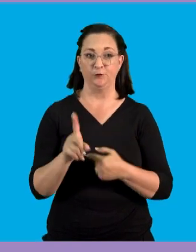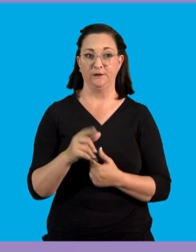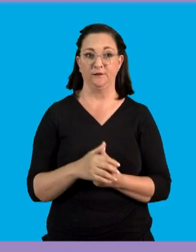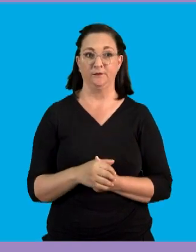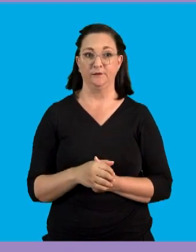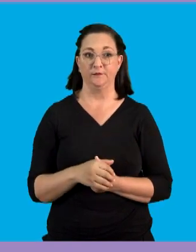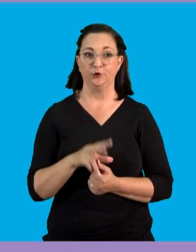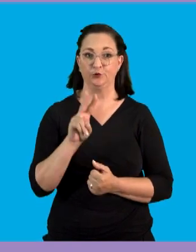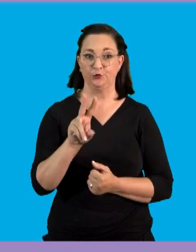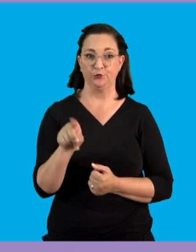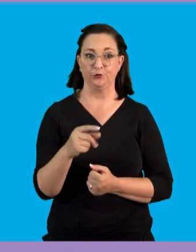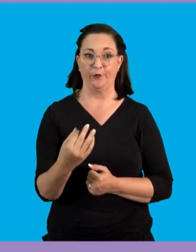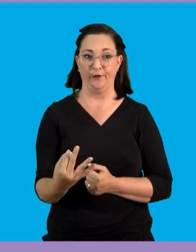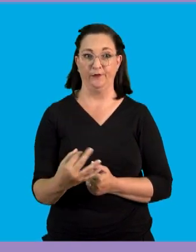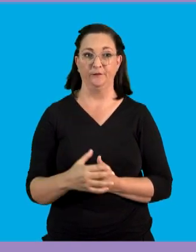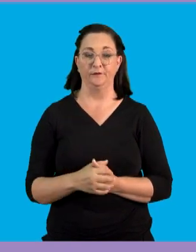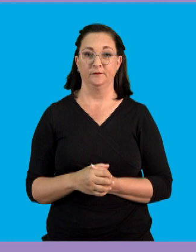6/3 plus